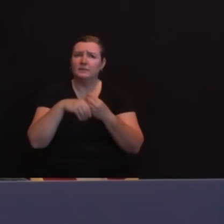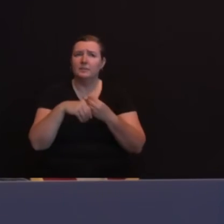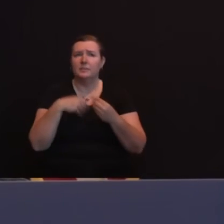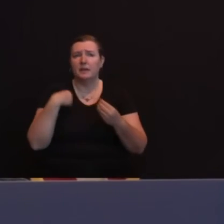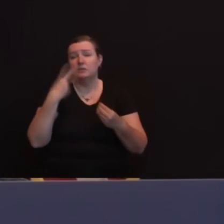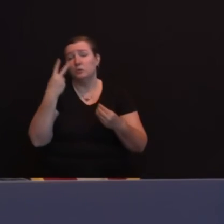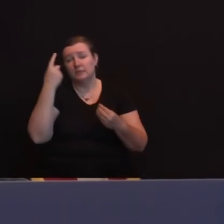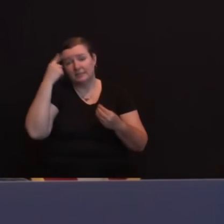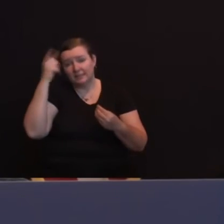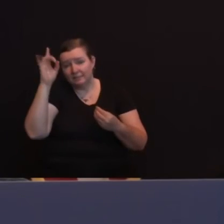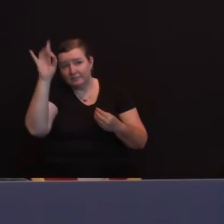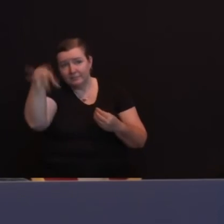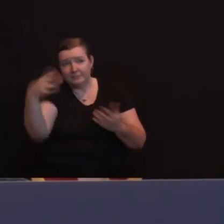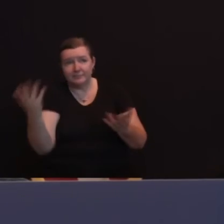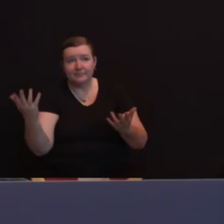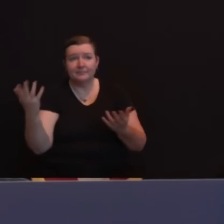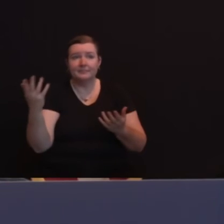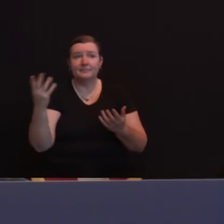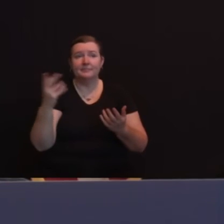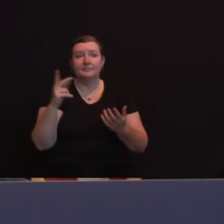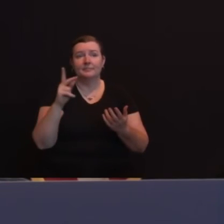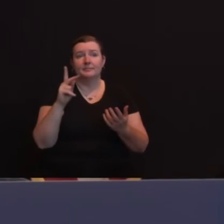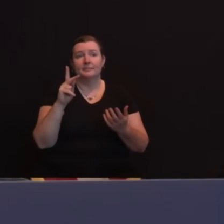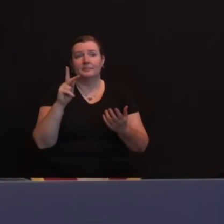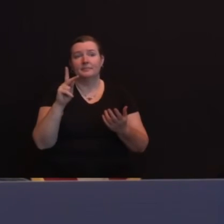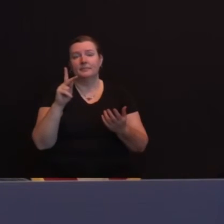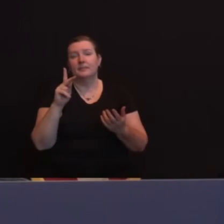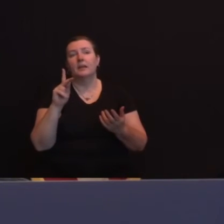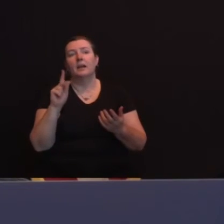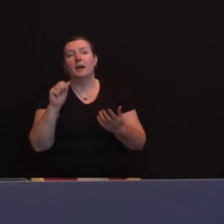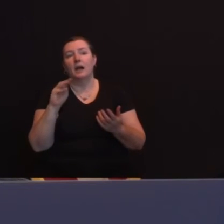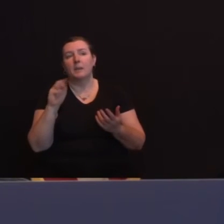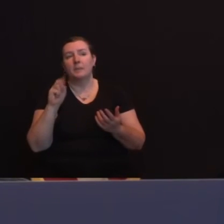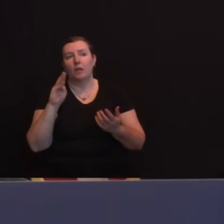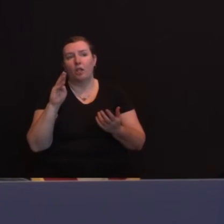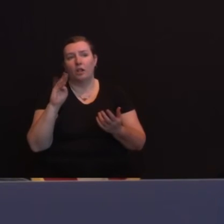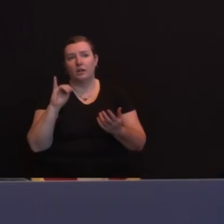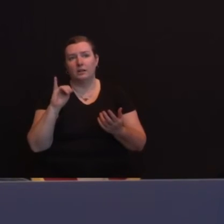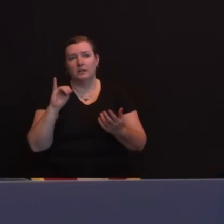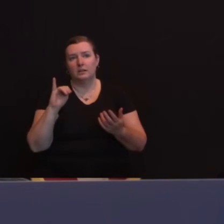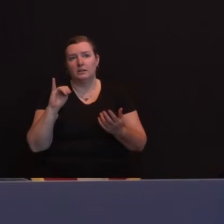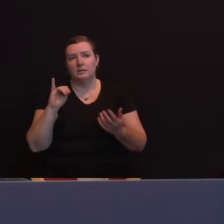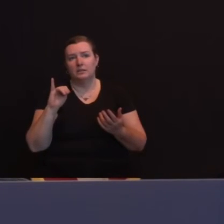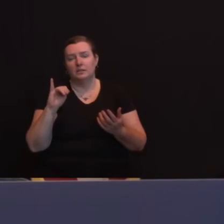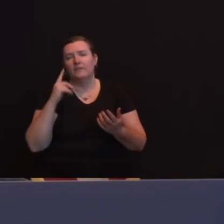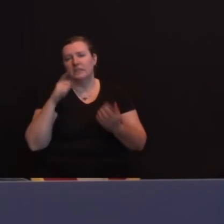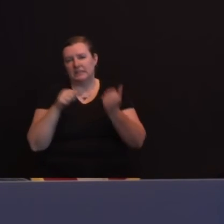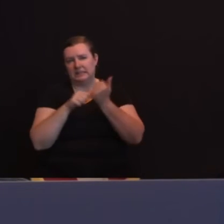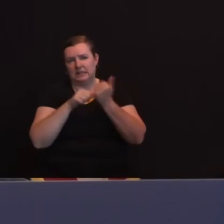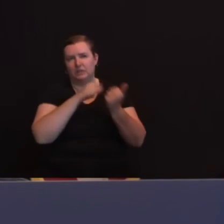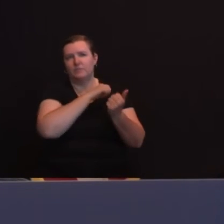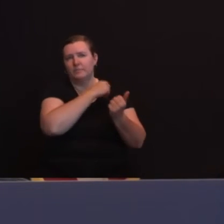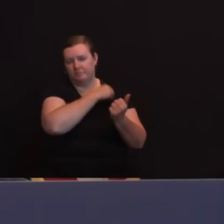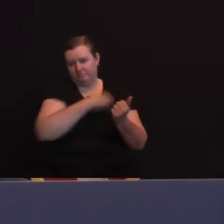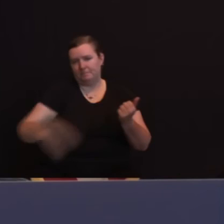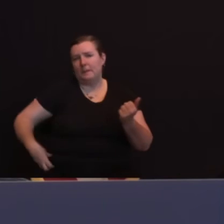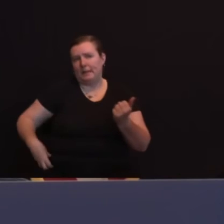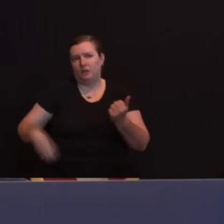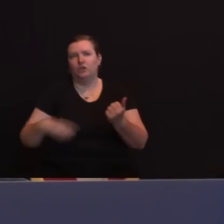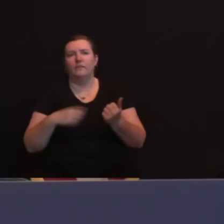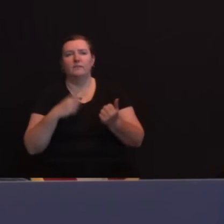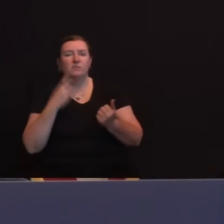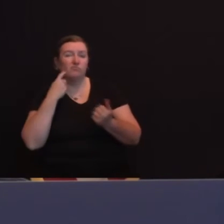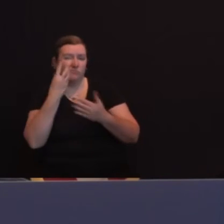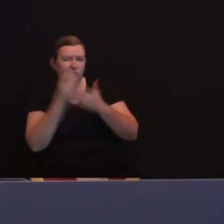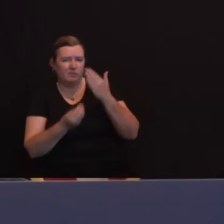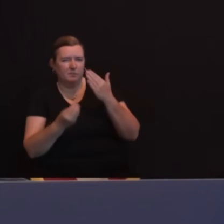Kabili Tayari, who I didn't get to know until the first week in March when this started. I got to